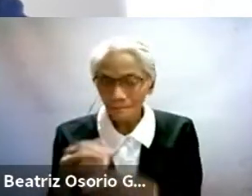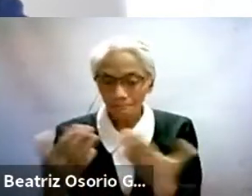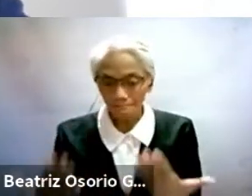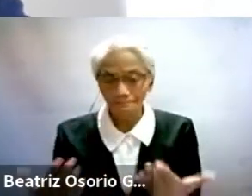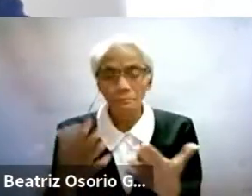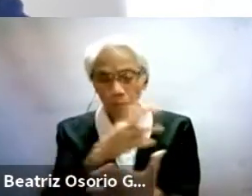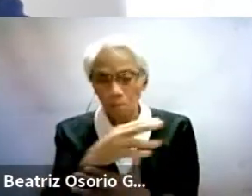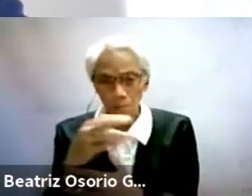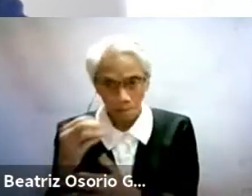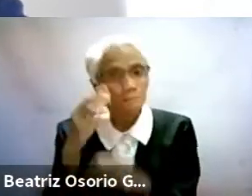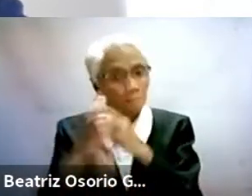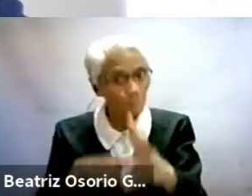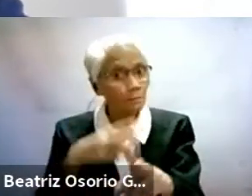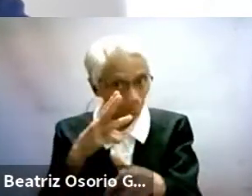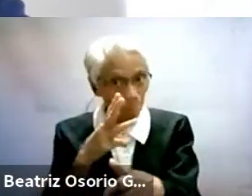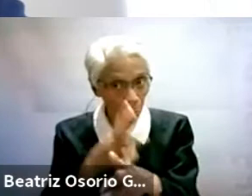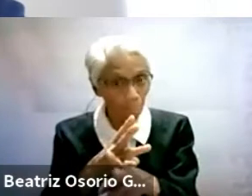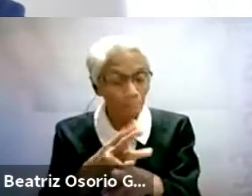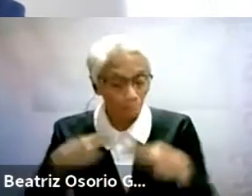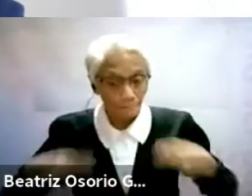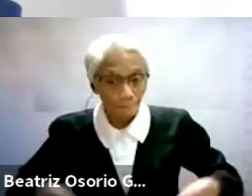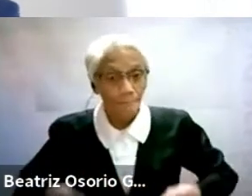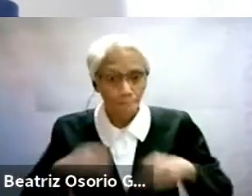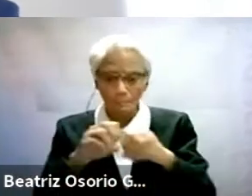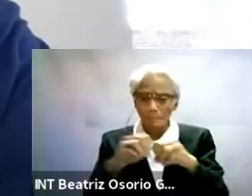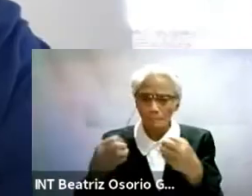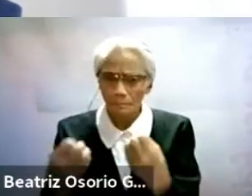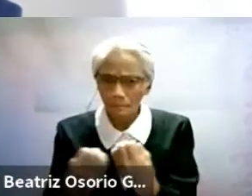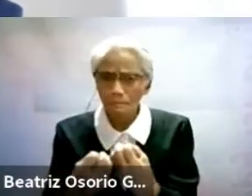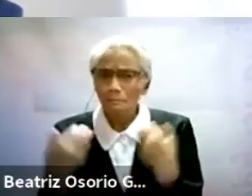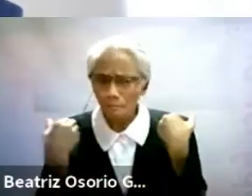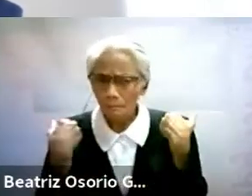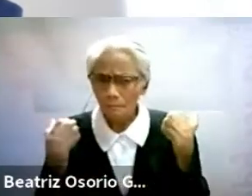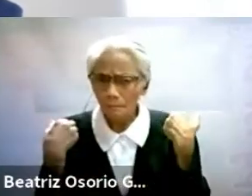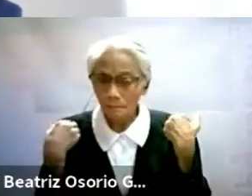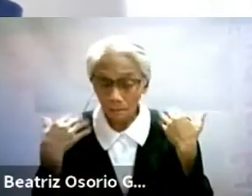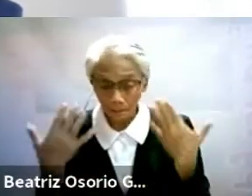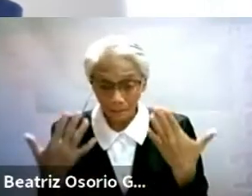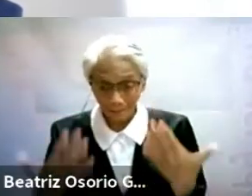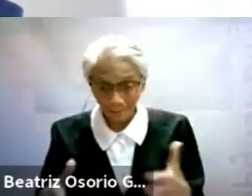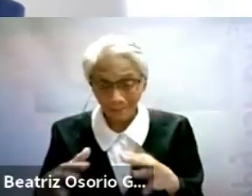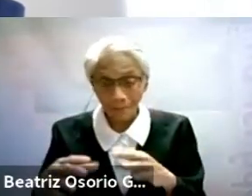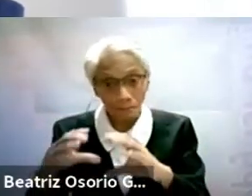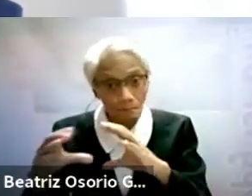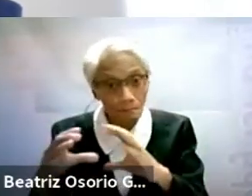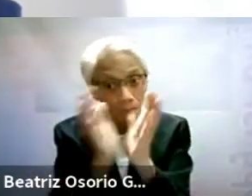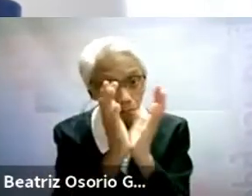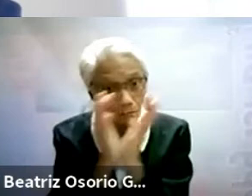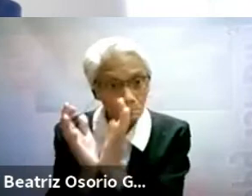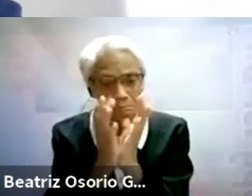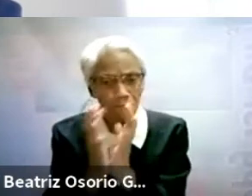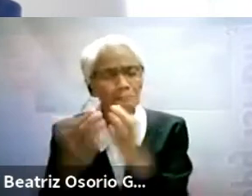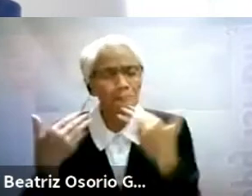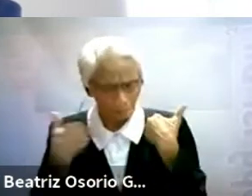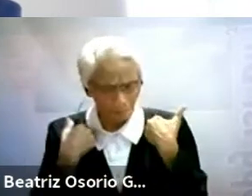and the World Health Organization, and also the African Union Cybersecurity Community and other